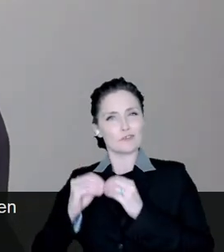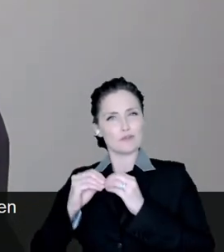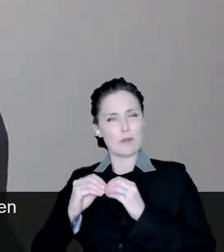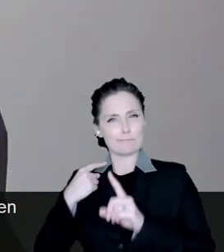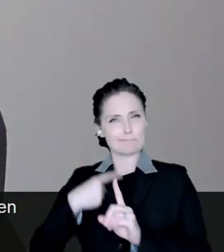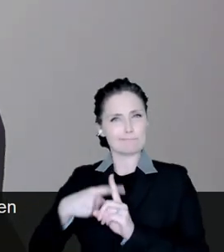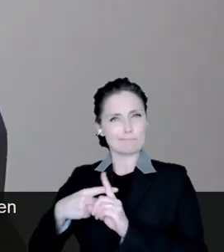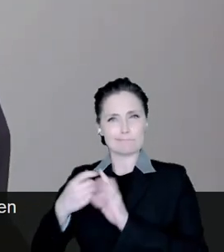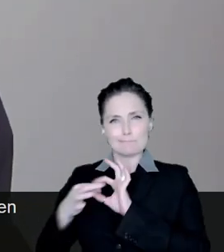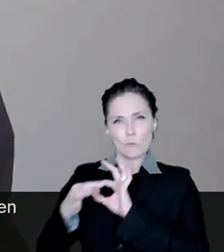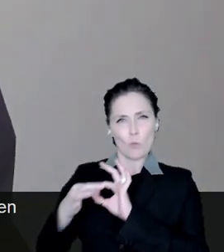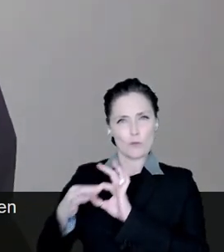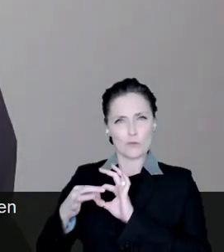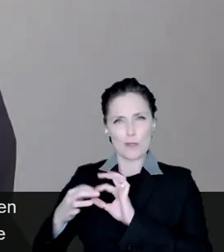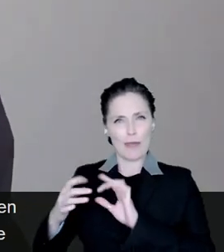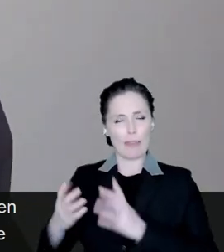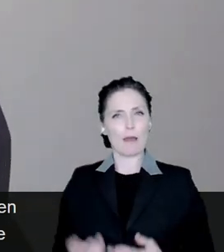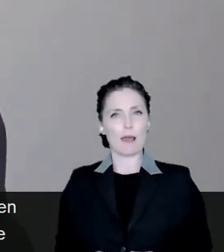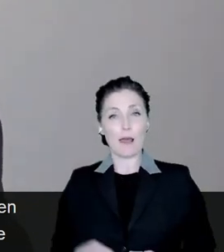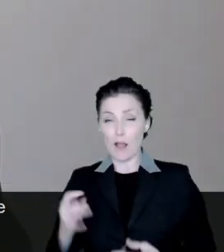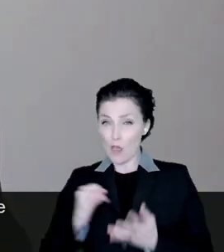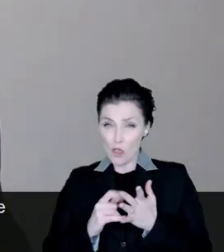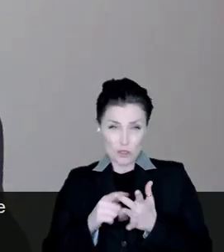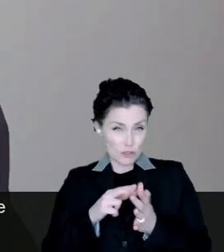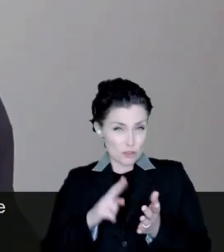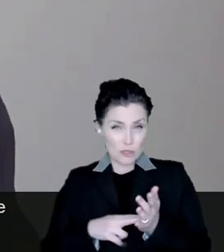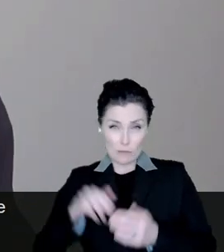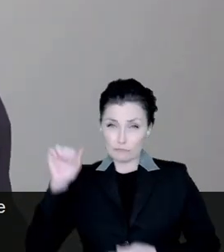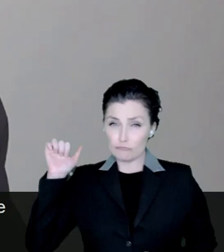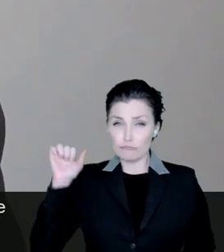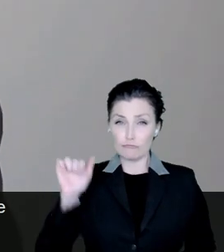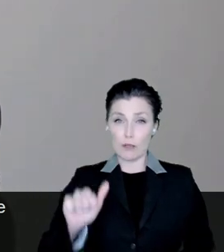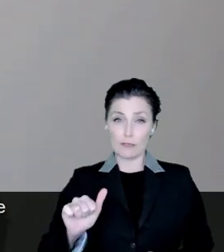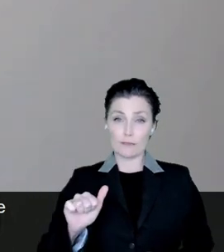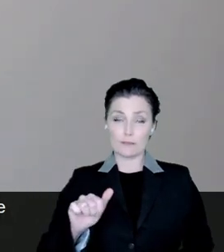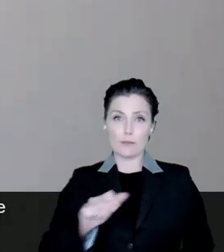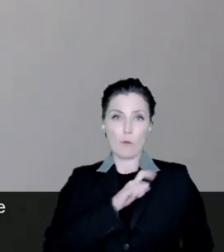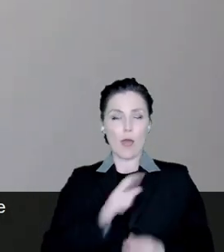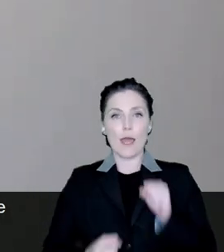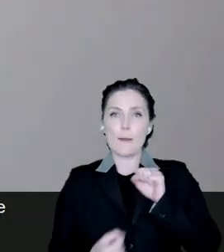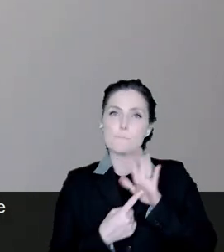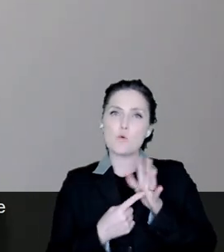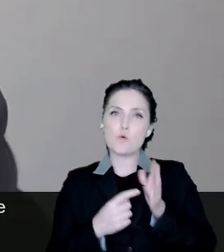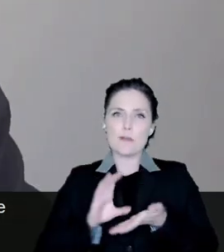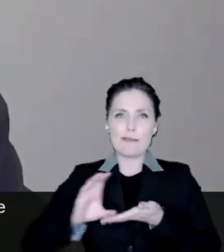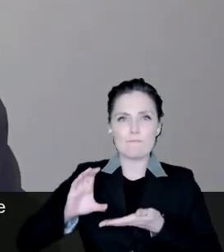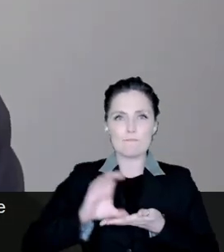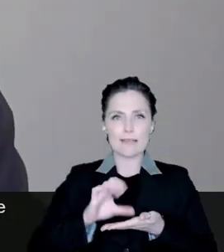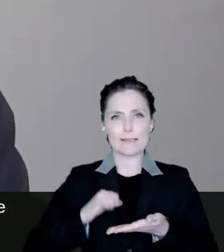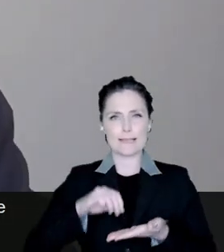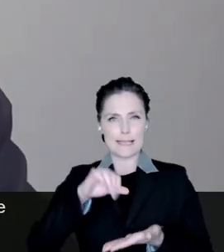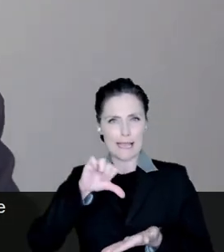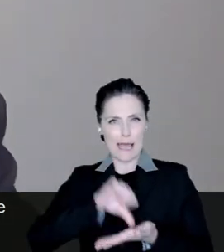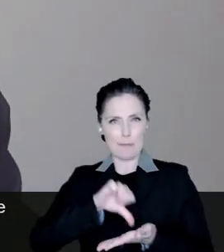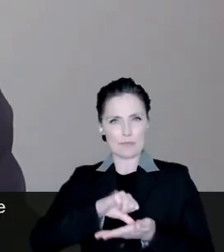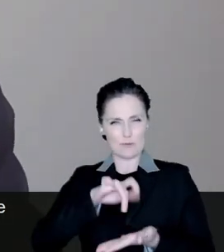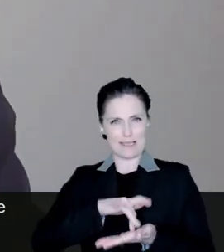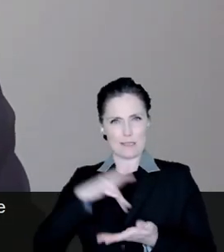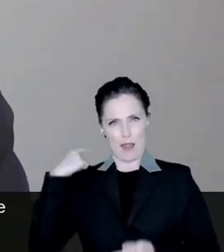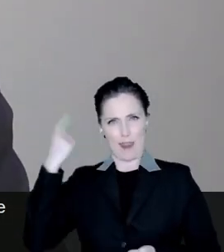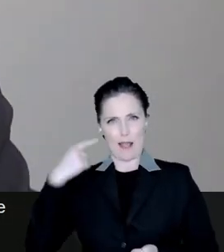working together. And Sean is spot on, by the way, about the importance of investment in our capital city. We contribute hugely